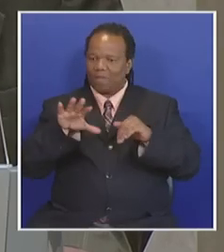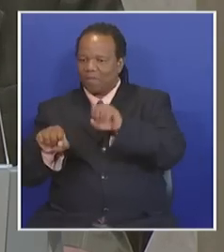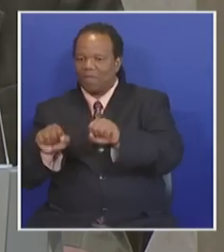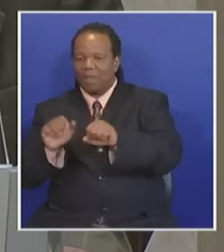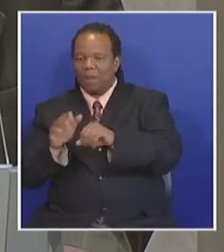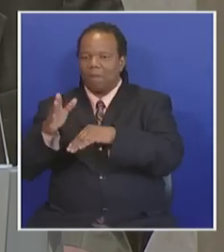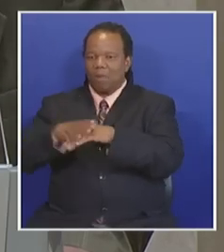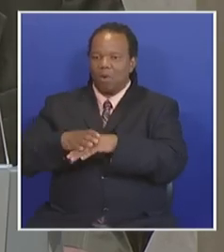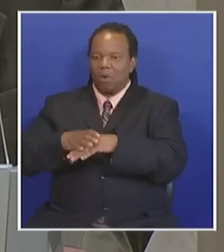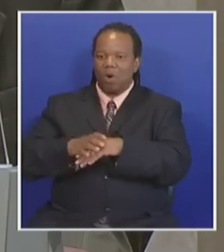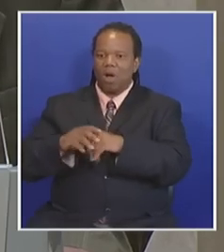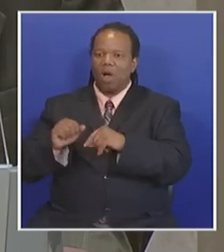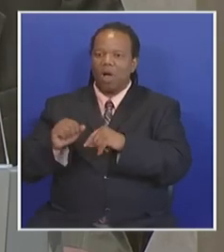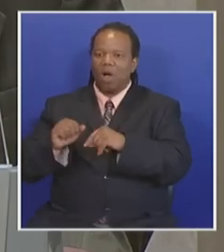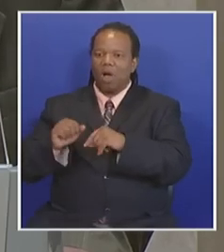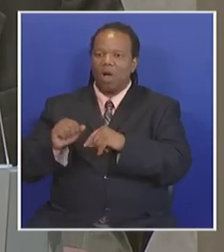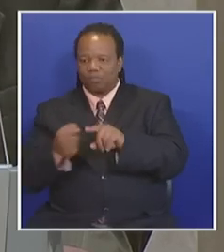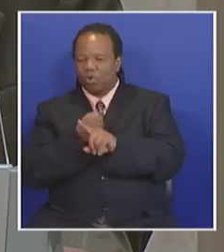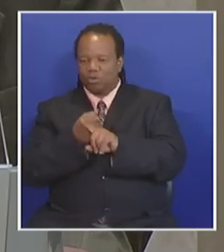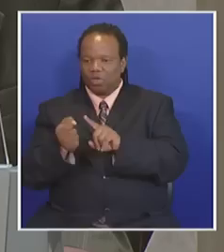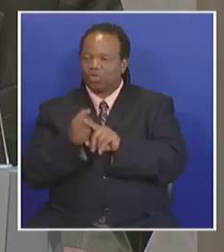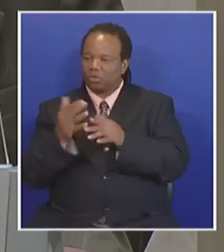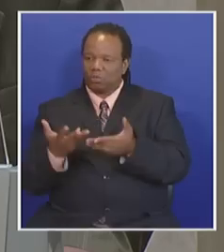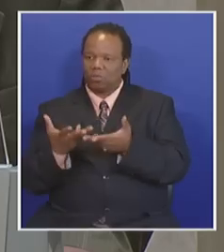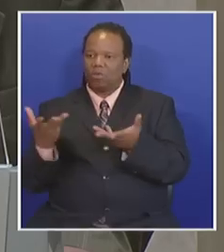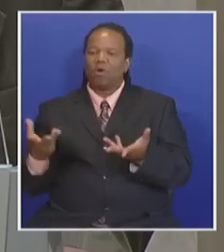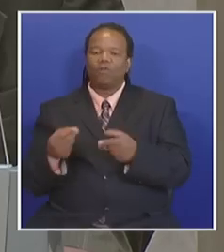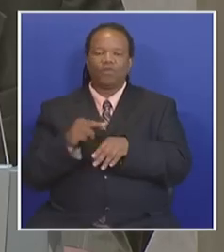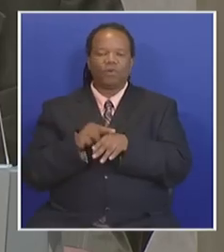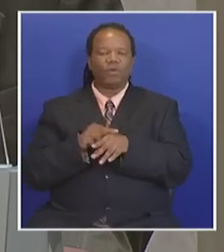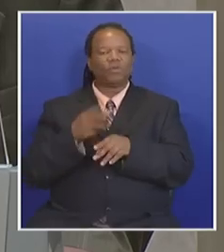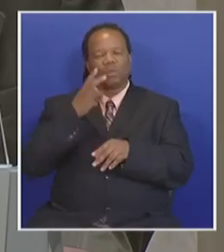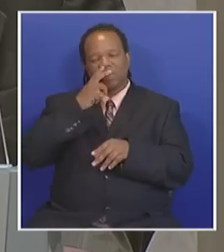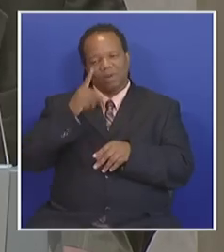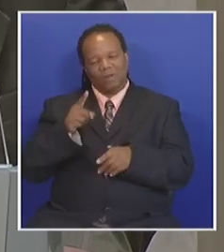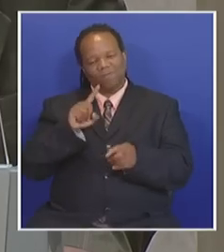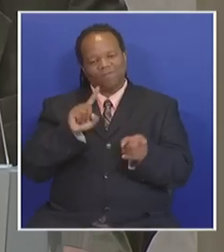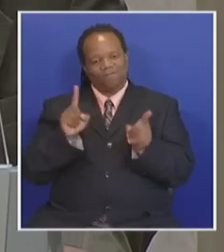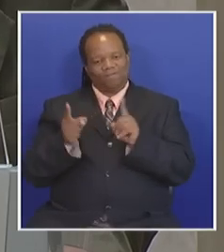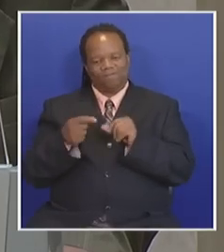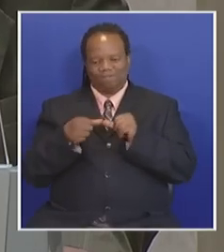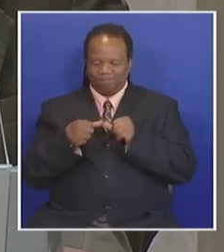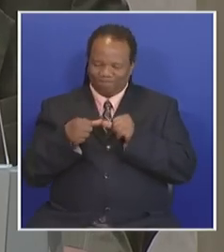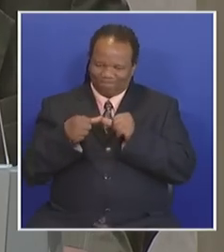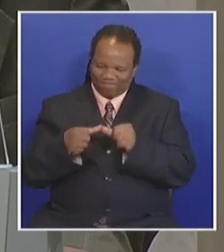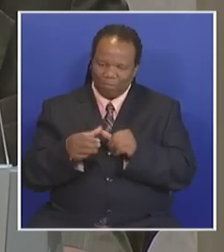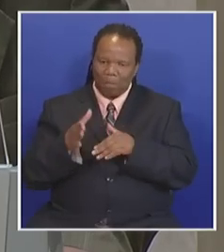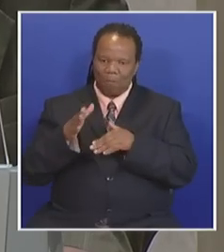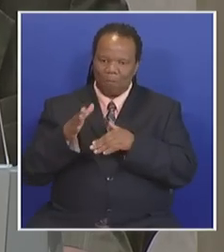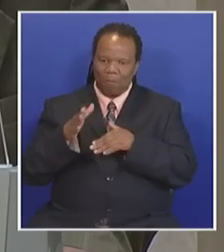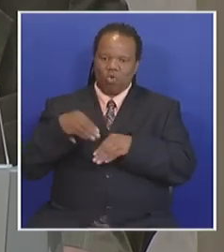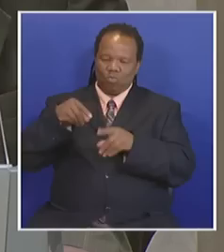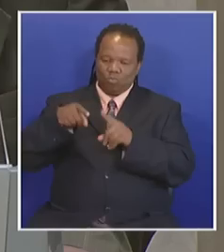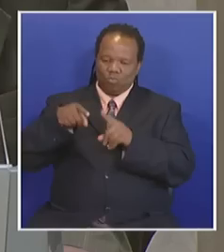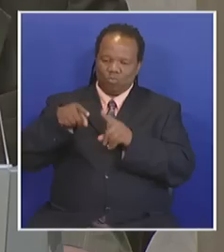super-exploitation on the basis of race. There must be redress and ongoing active interventions to